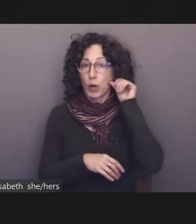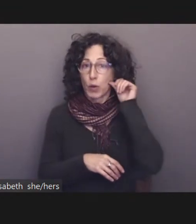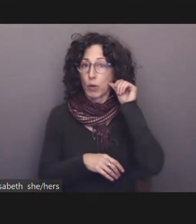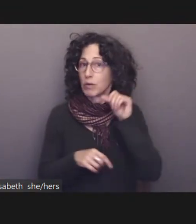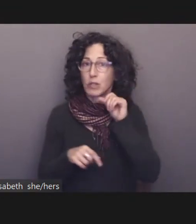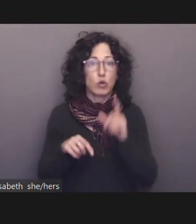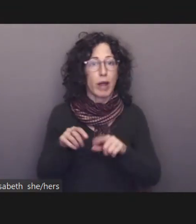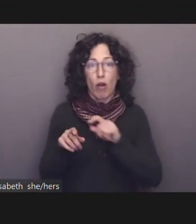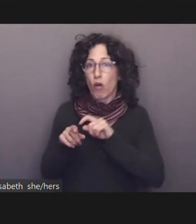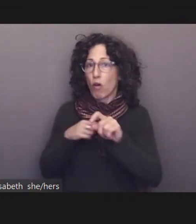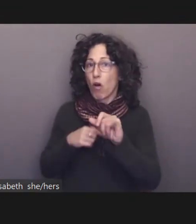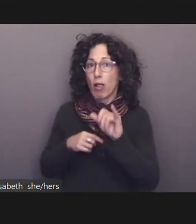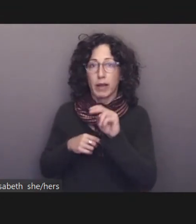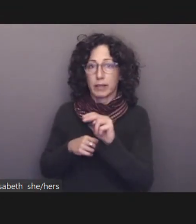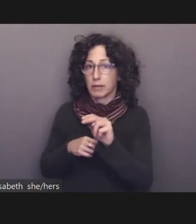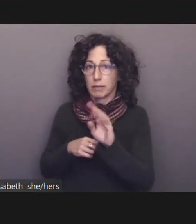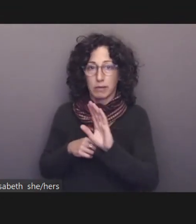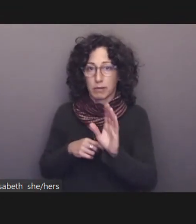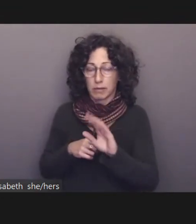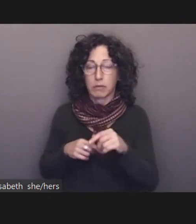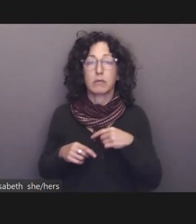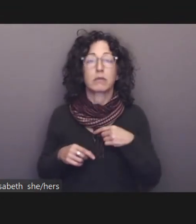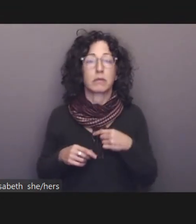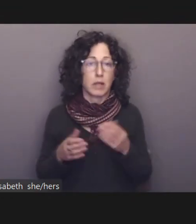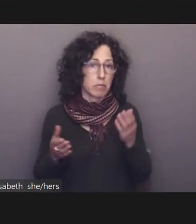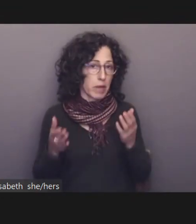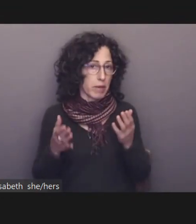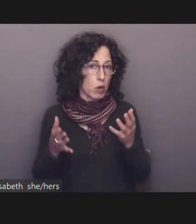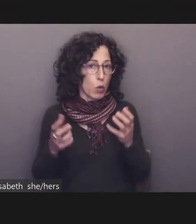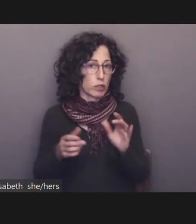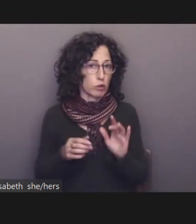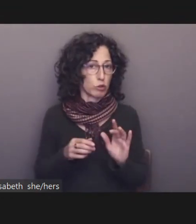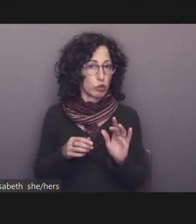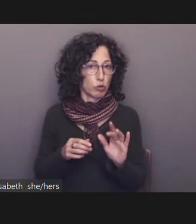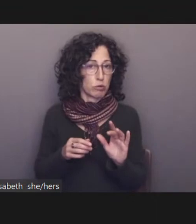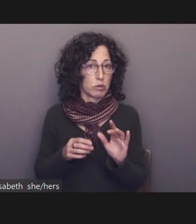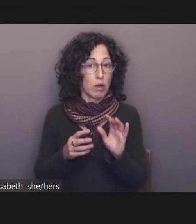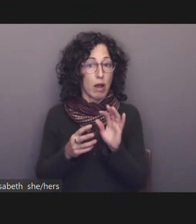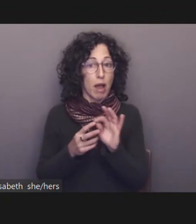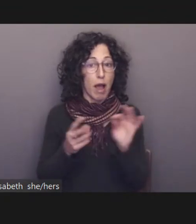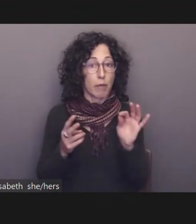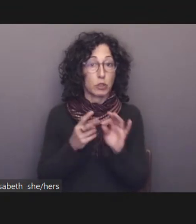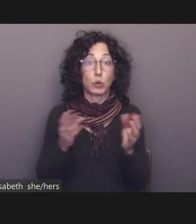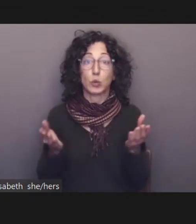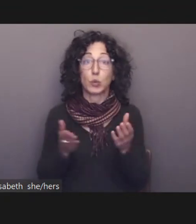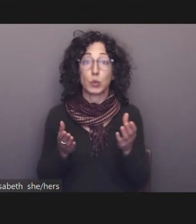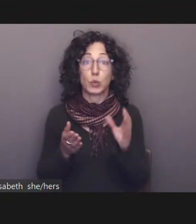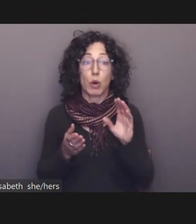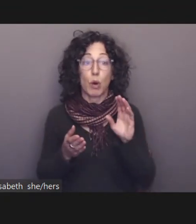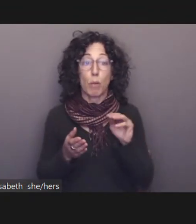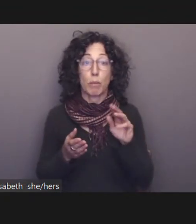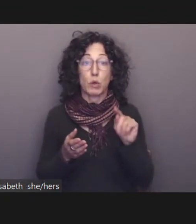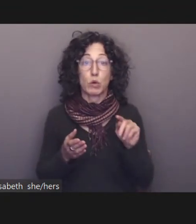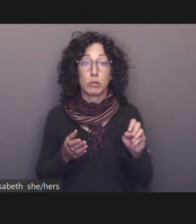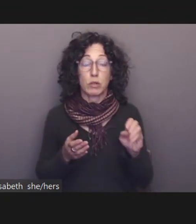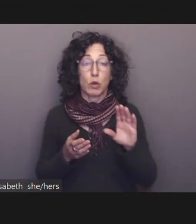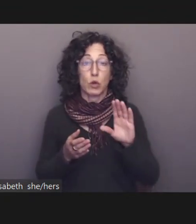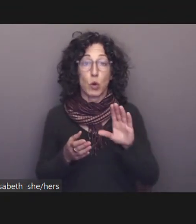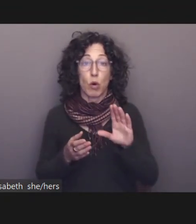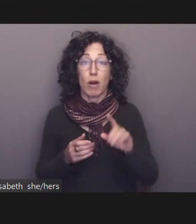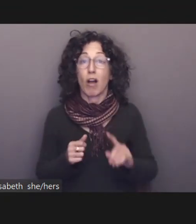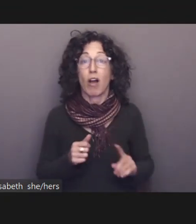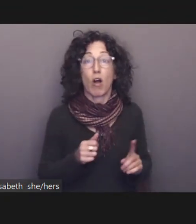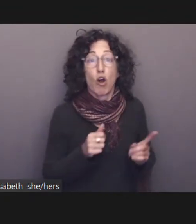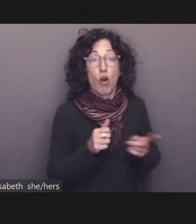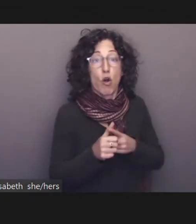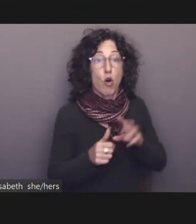in by phone. You may want to choose the option to mute original audio if you don't